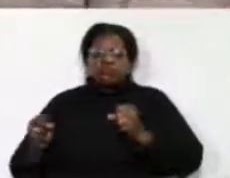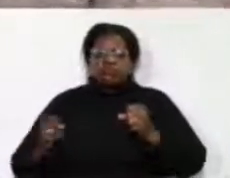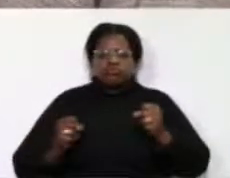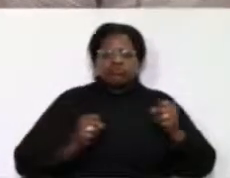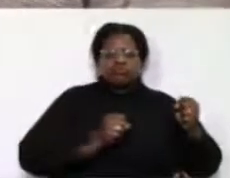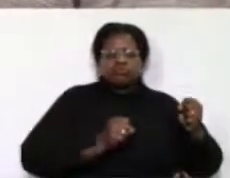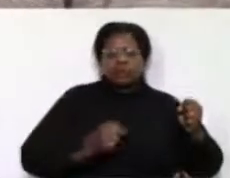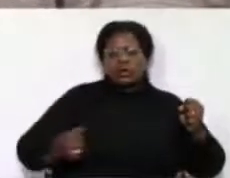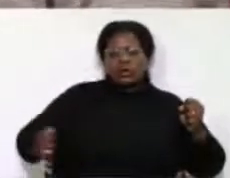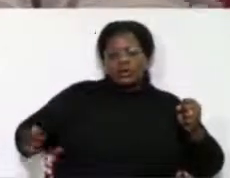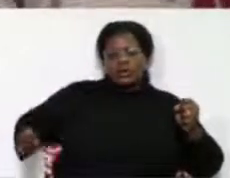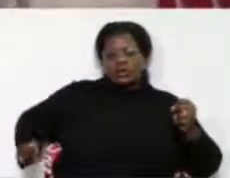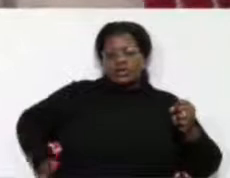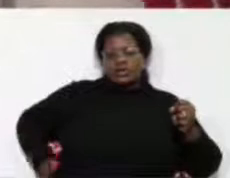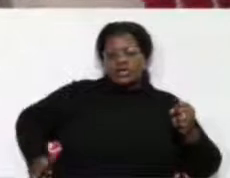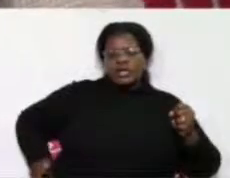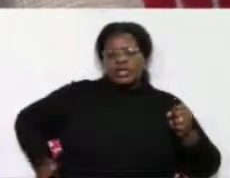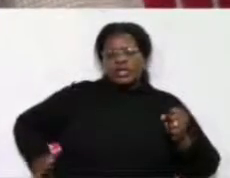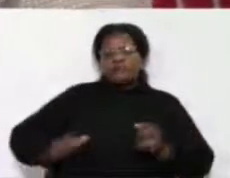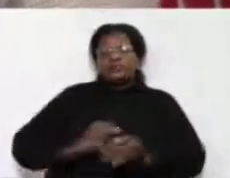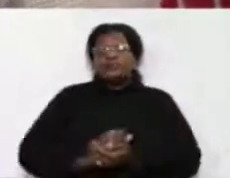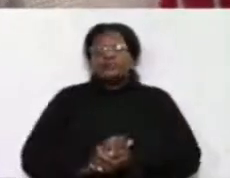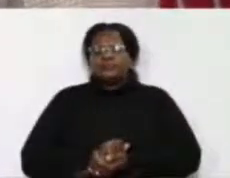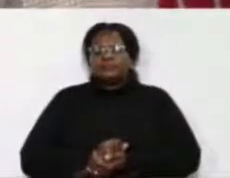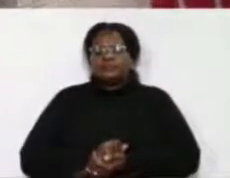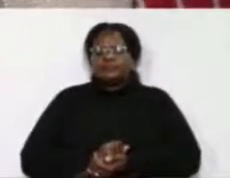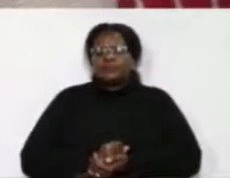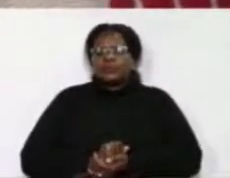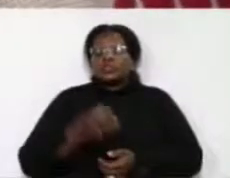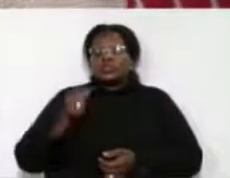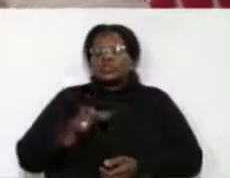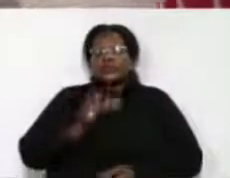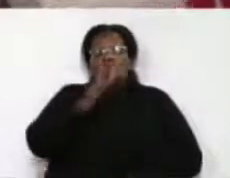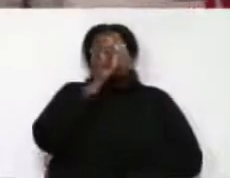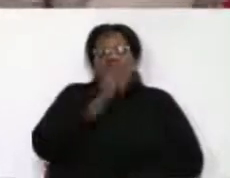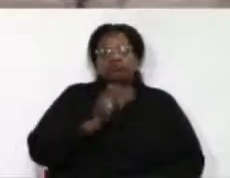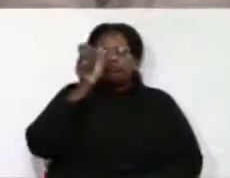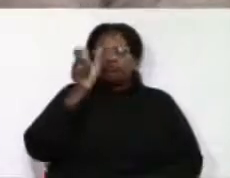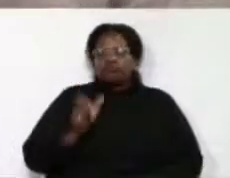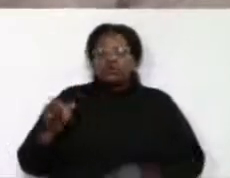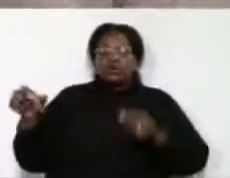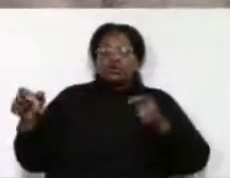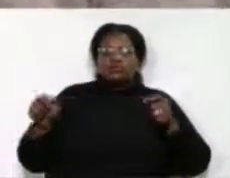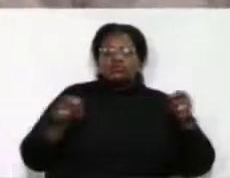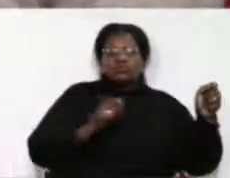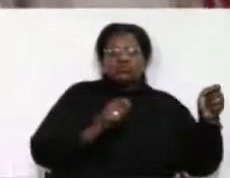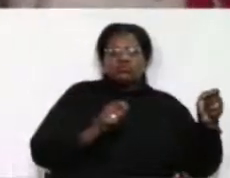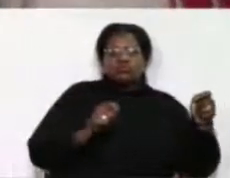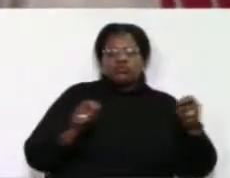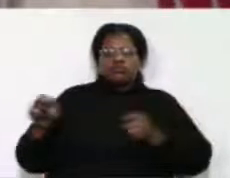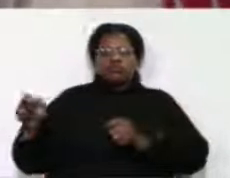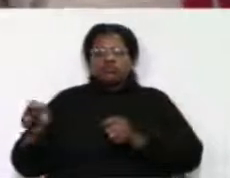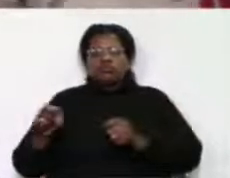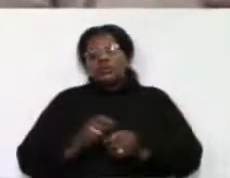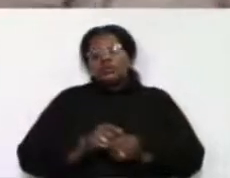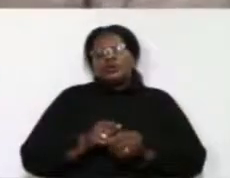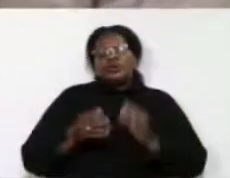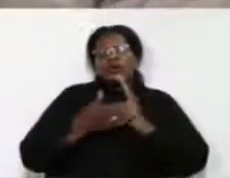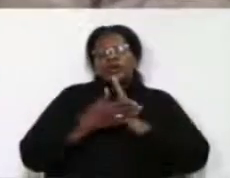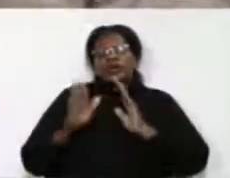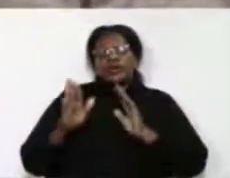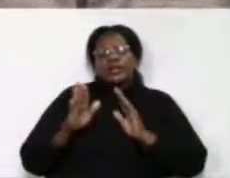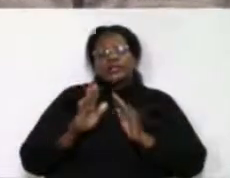front of our house. It's got steel bars, and it's got a lock, and it's got 2 hinges. So I said here,